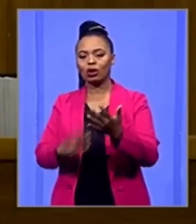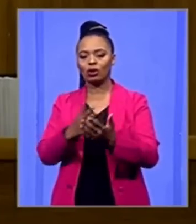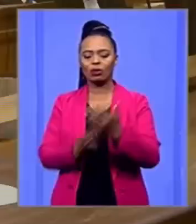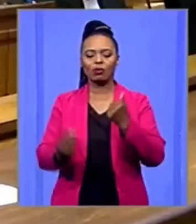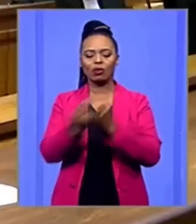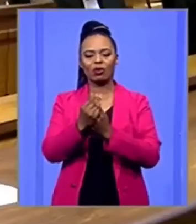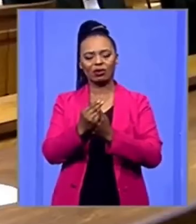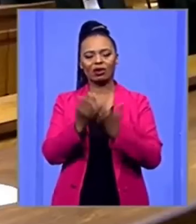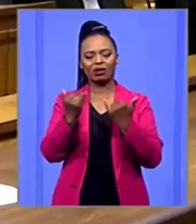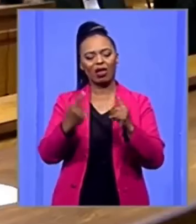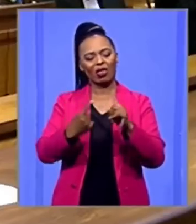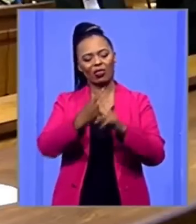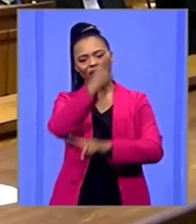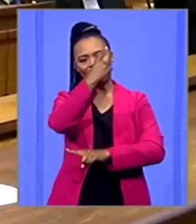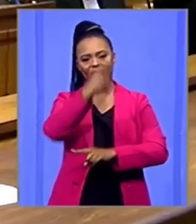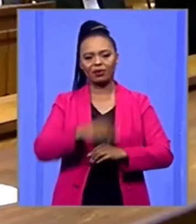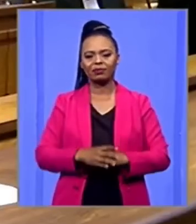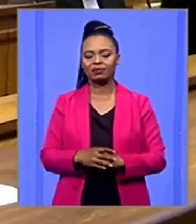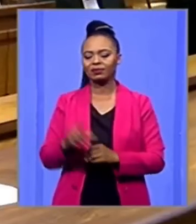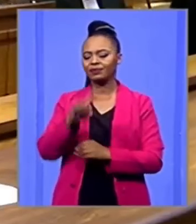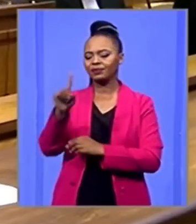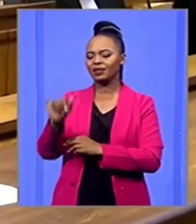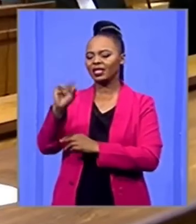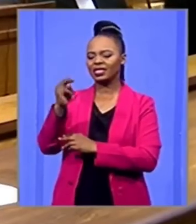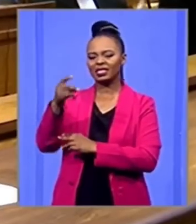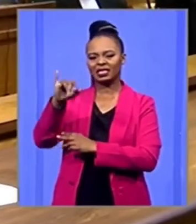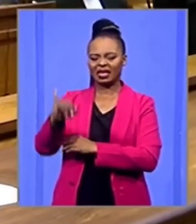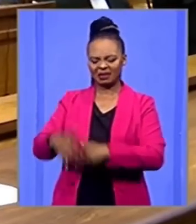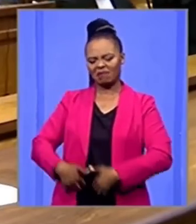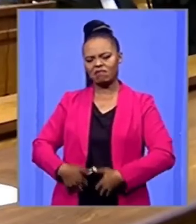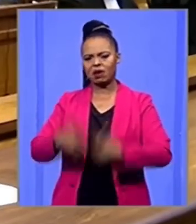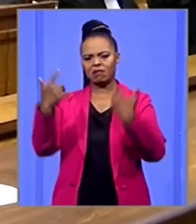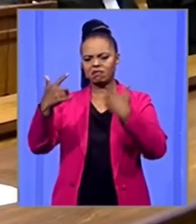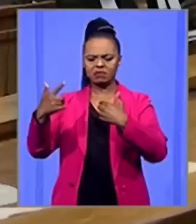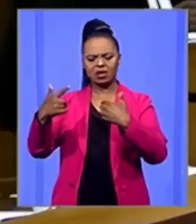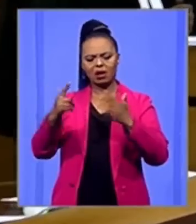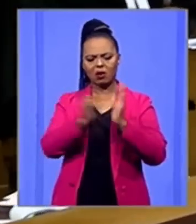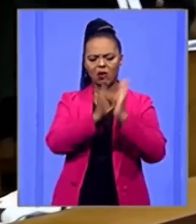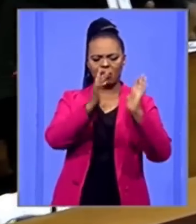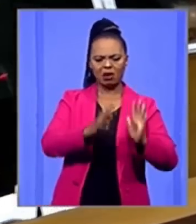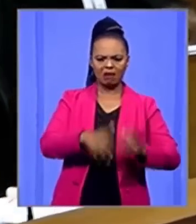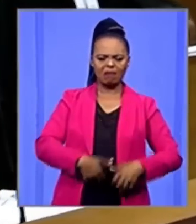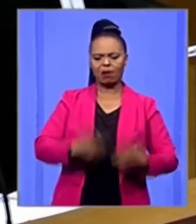Khumalo ke ka fao go bilego le go fošana ka noga e phela magareng ga mahlakori ya ka bobedi.